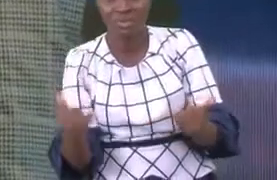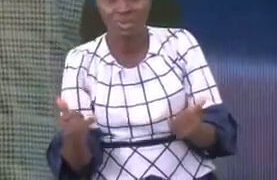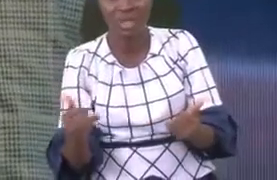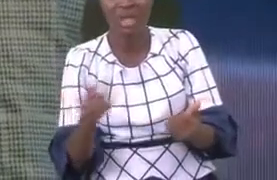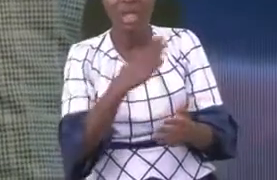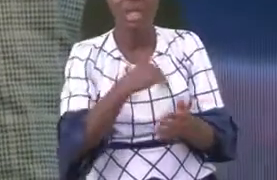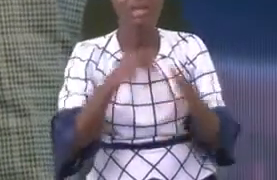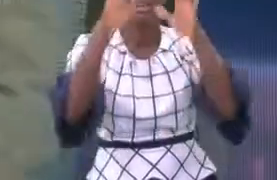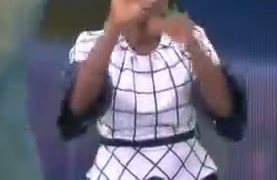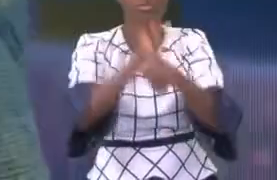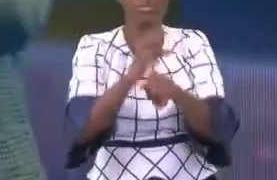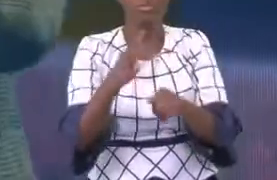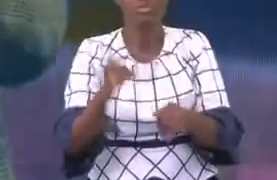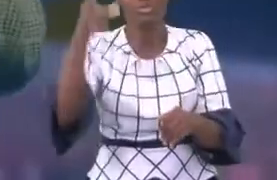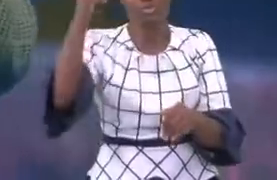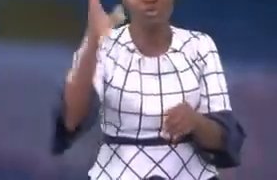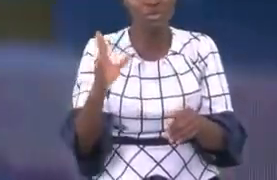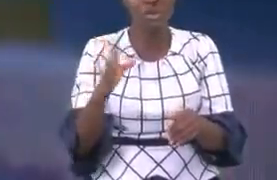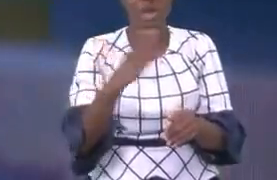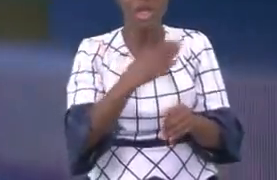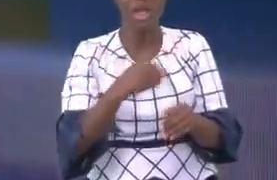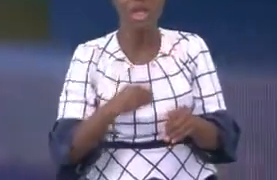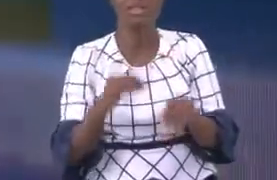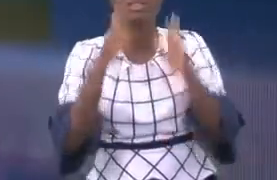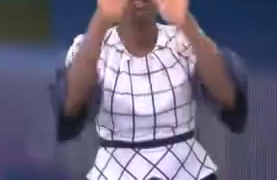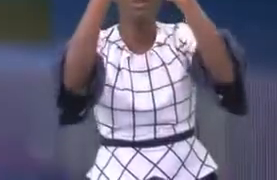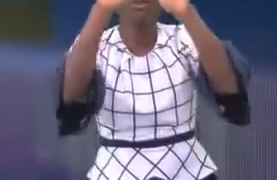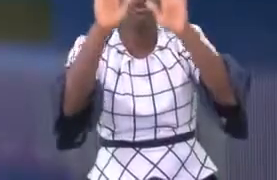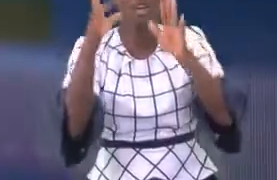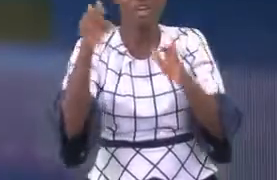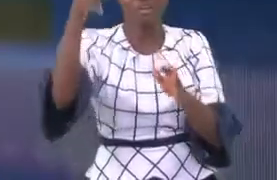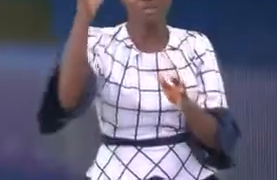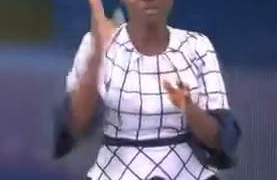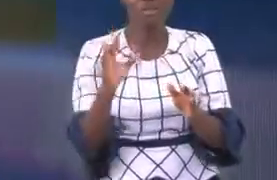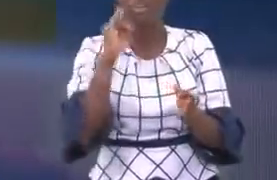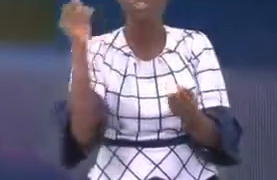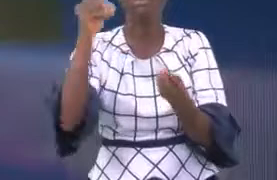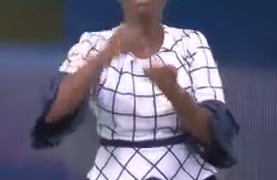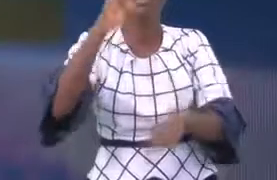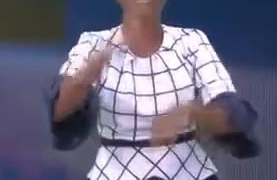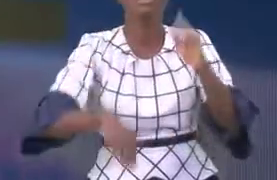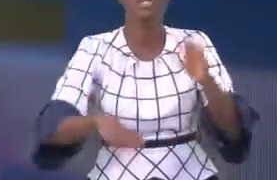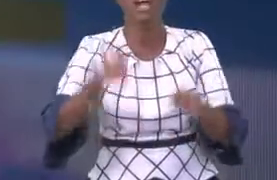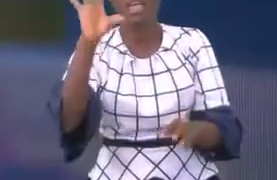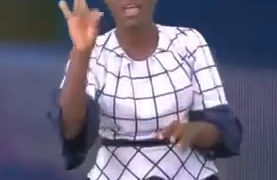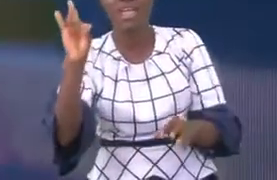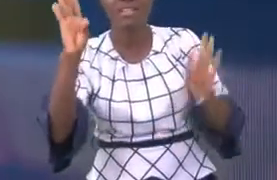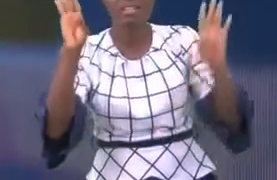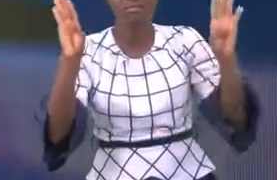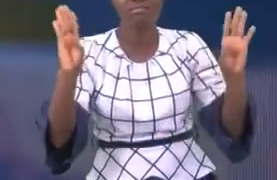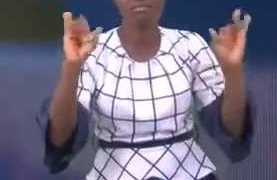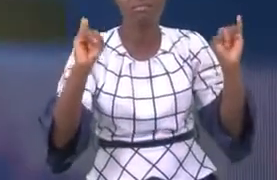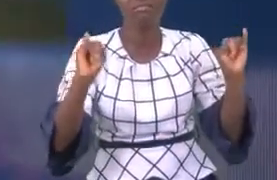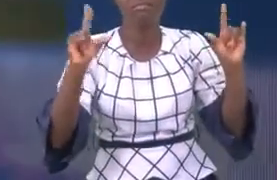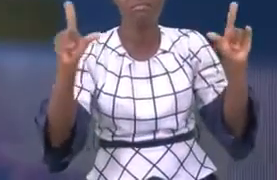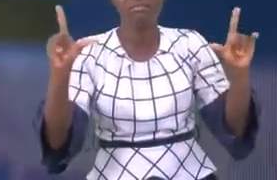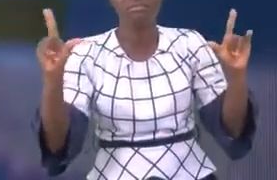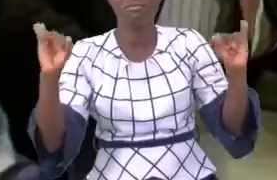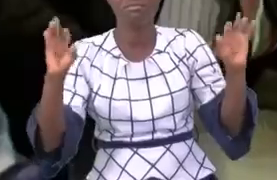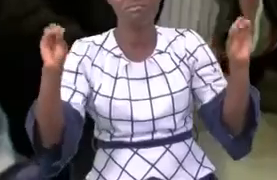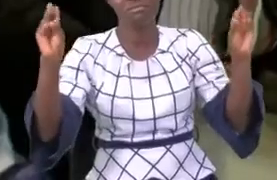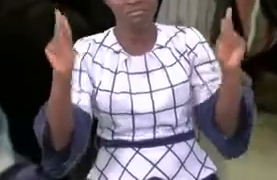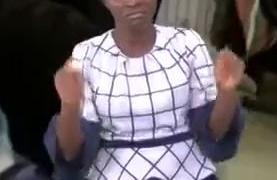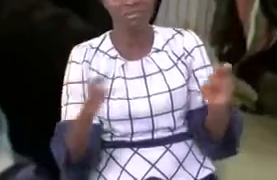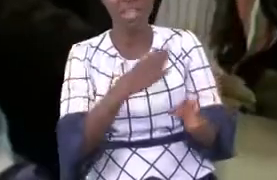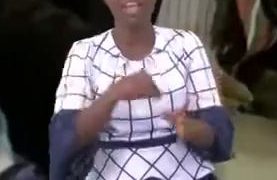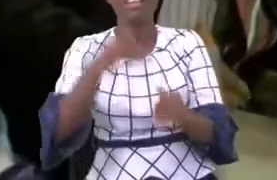the 8 billion. And everyone has his own. You have a miracle waiting for you here